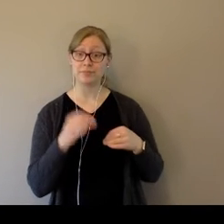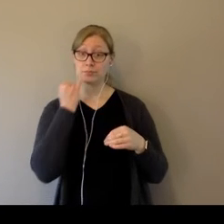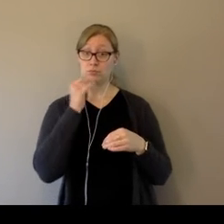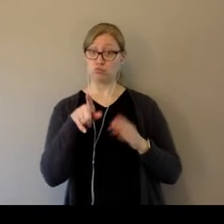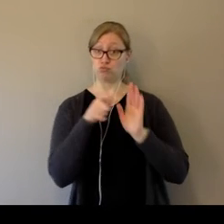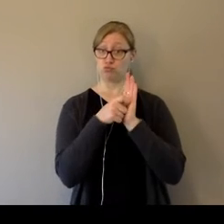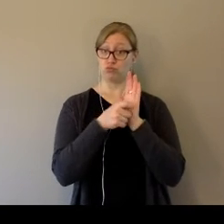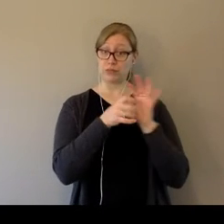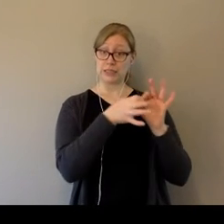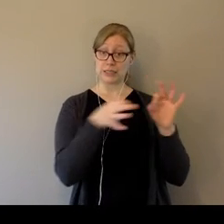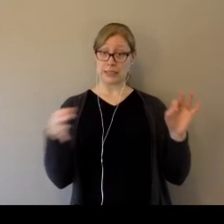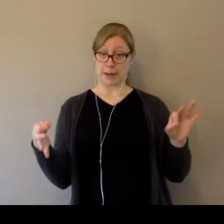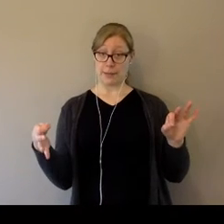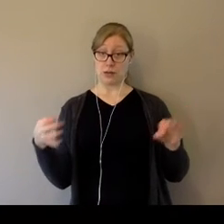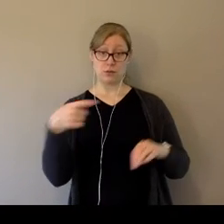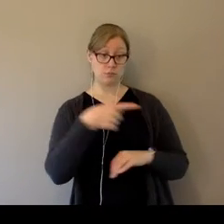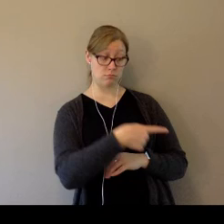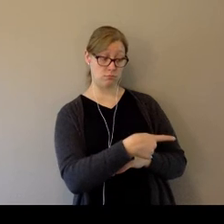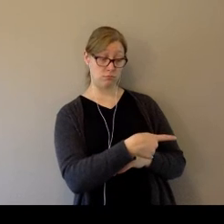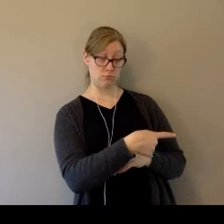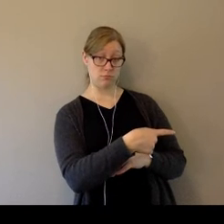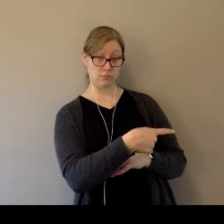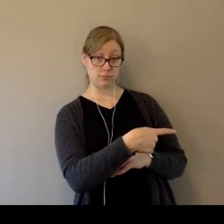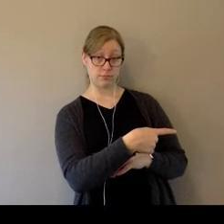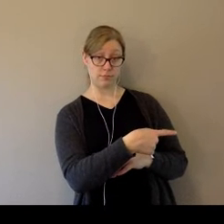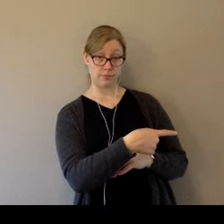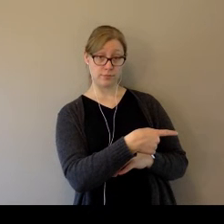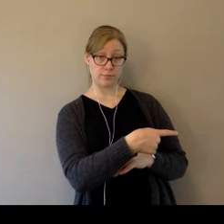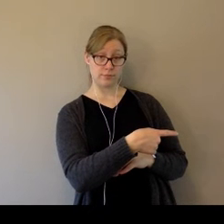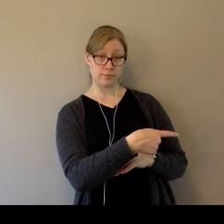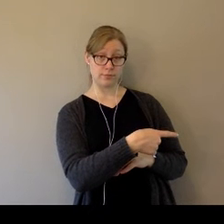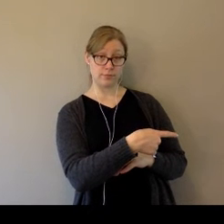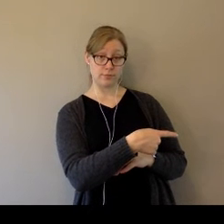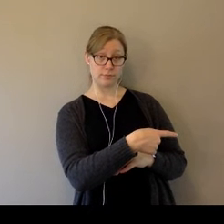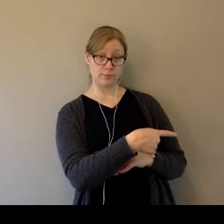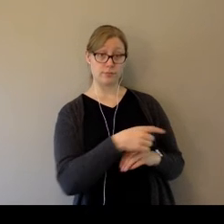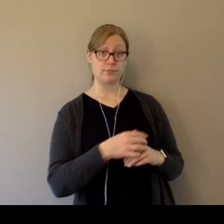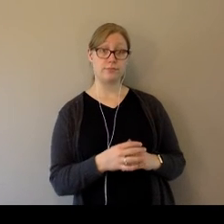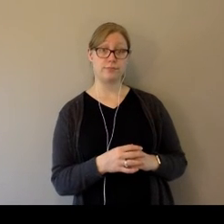said triangle ABC is similar to triangle